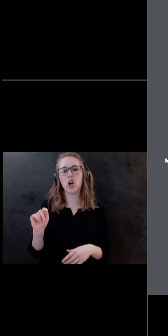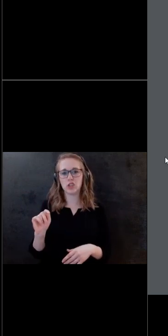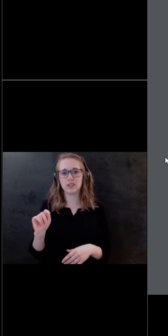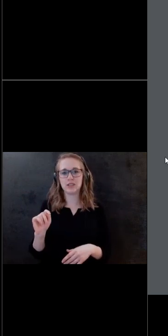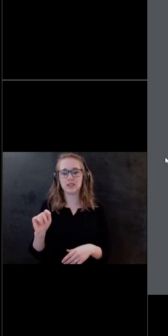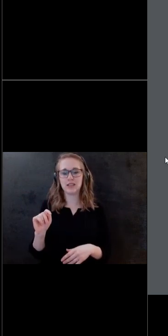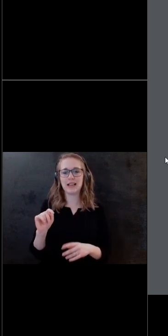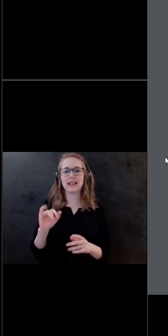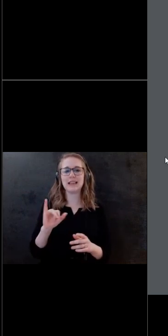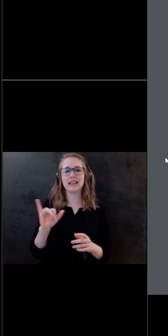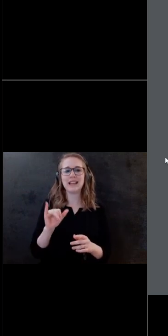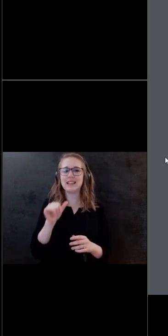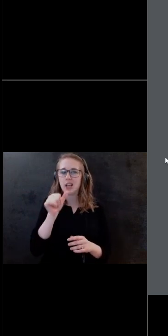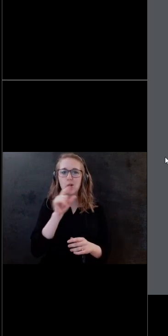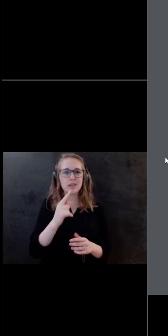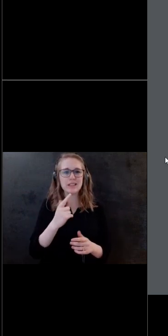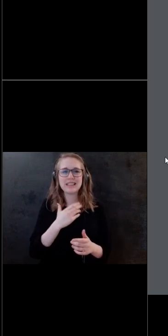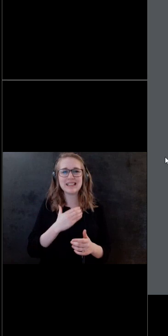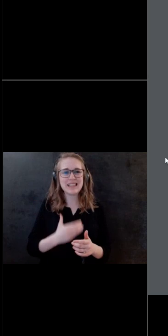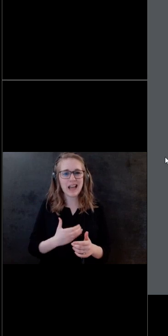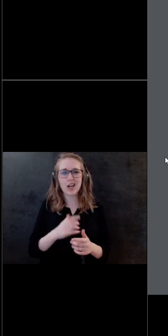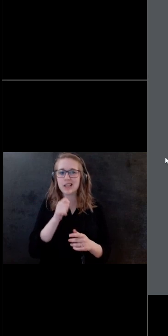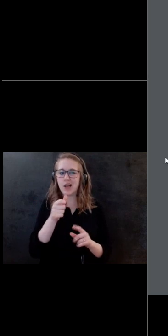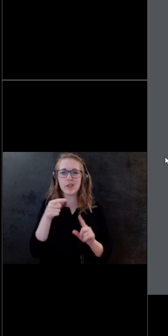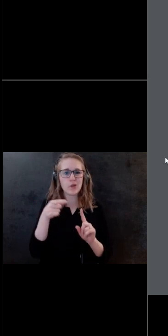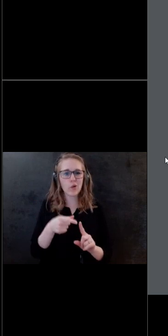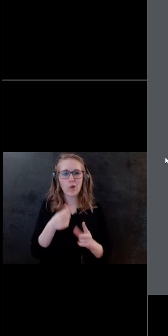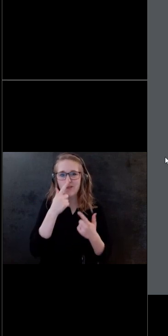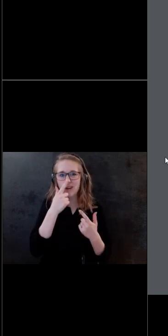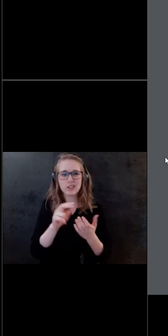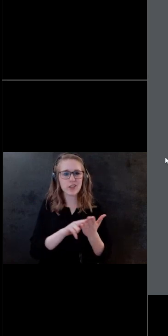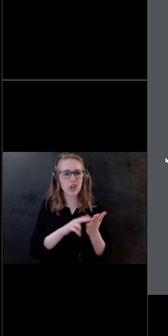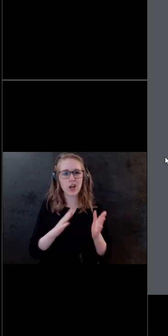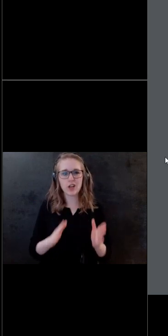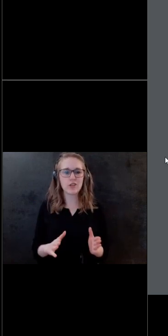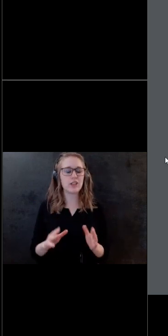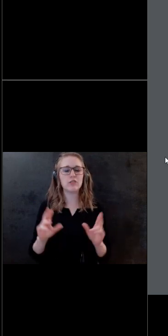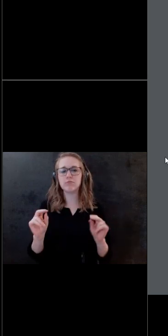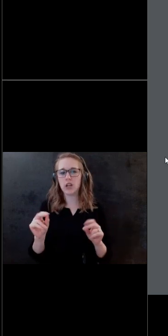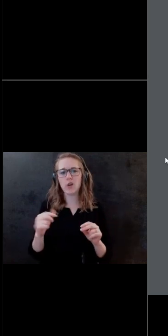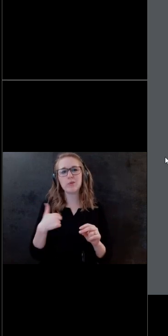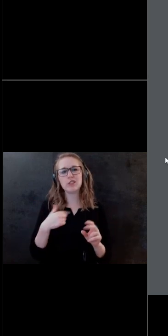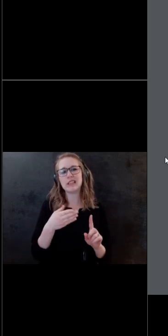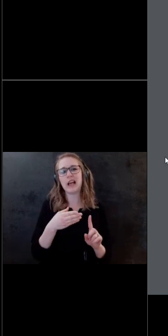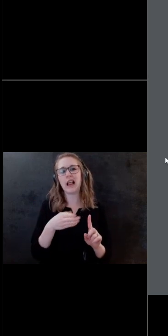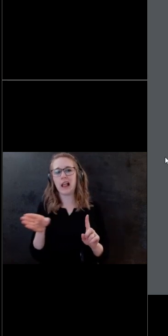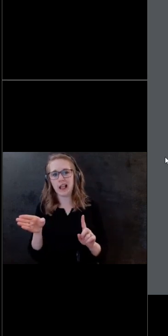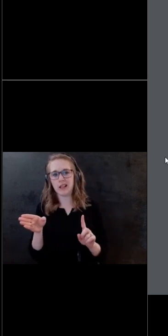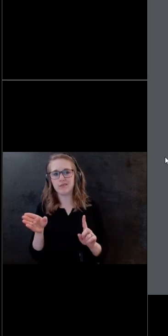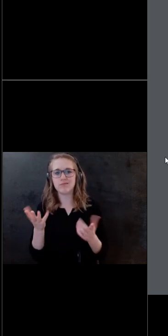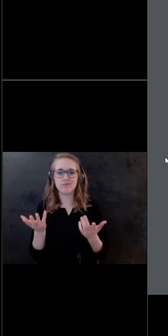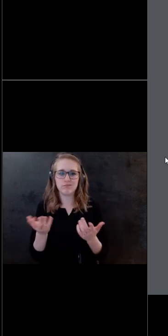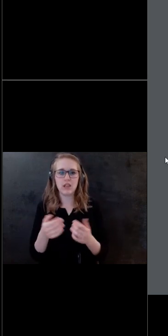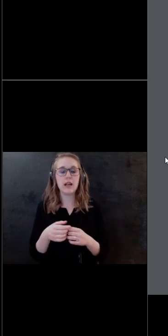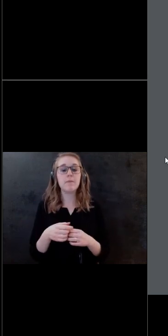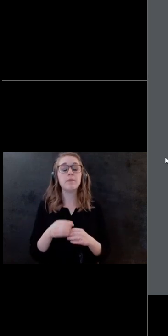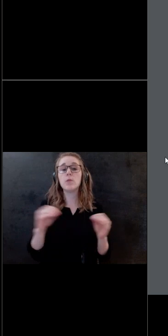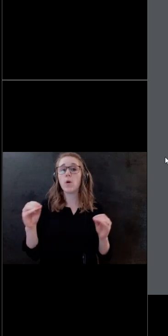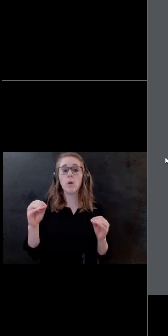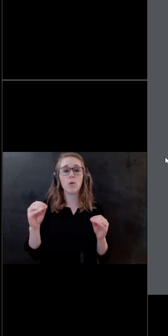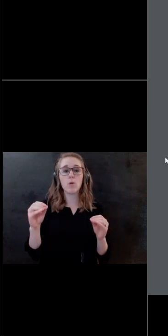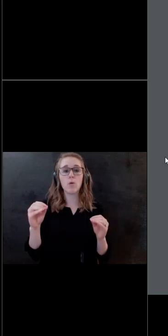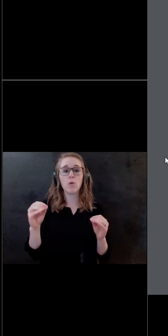It wasn't the desired interest of the contract. What no one thought about at the time that this was